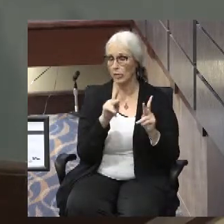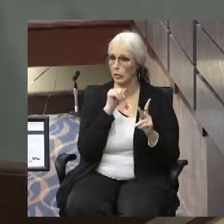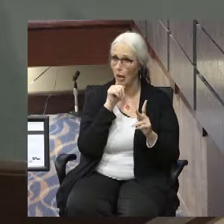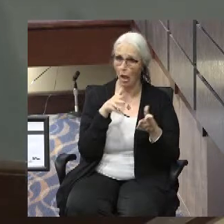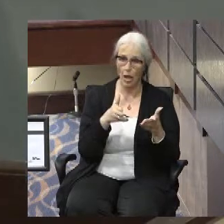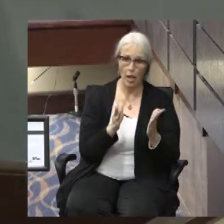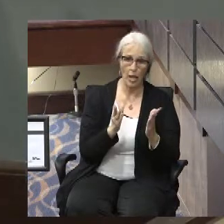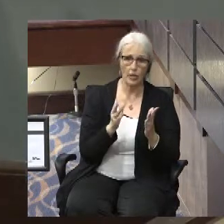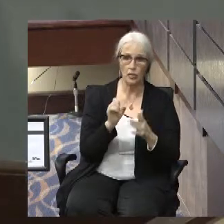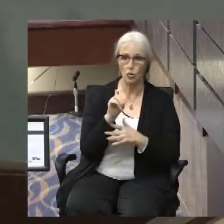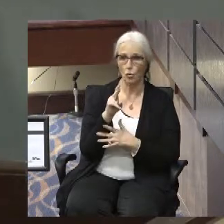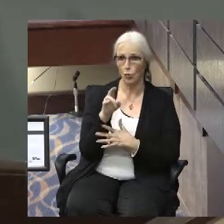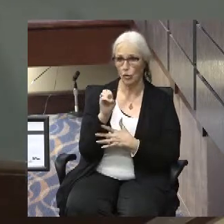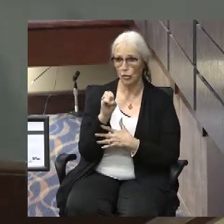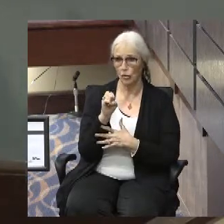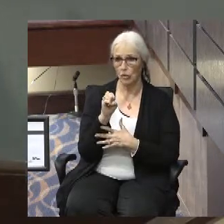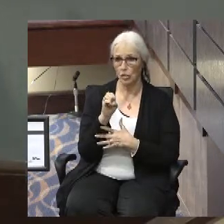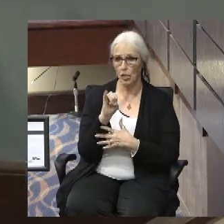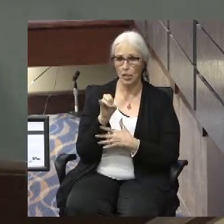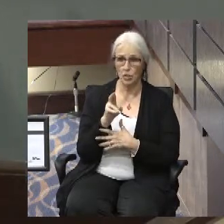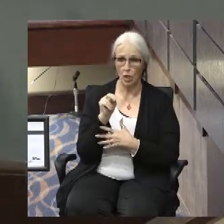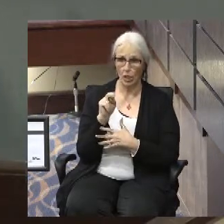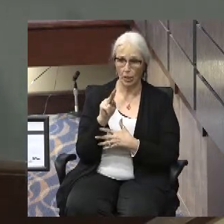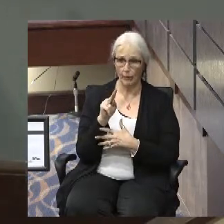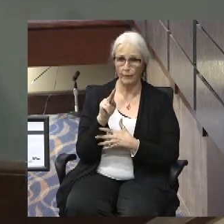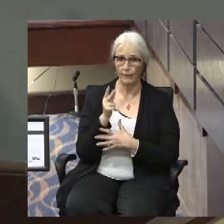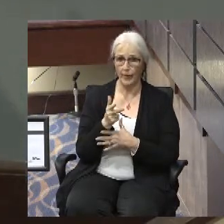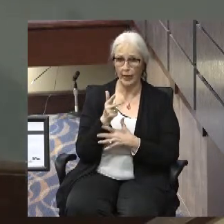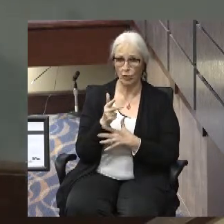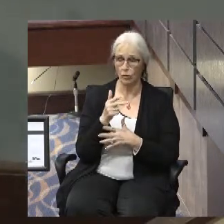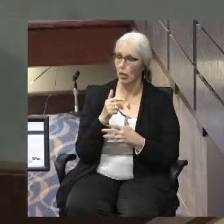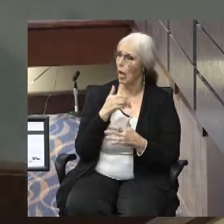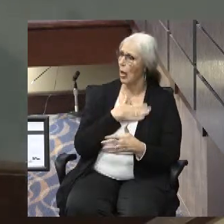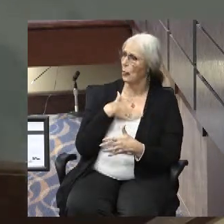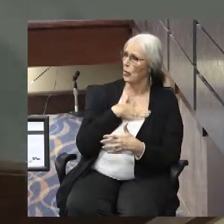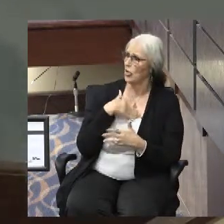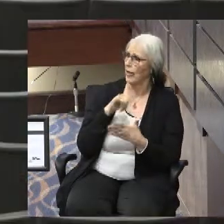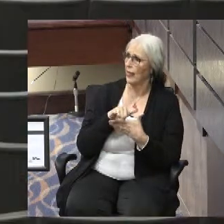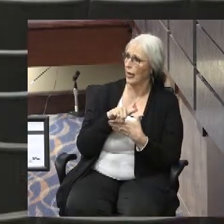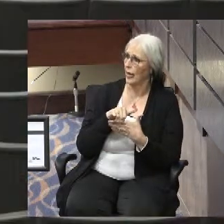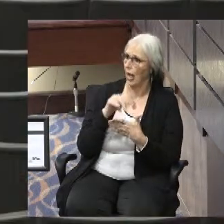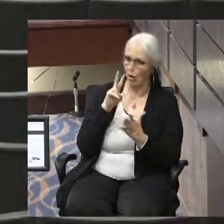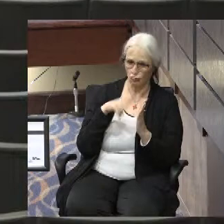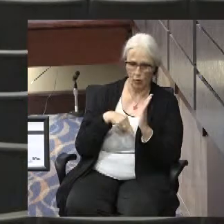of junk or wrecked vehicles. So that will help approve it too. And I appreciated that. I read this